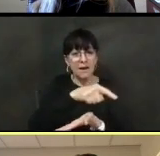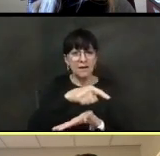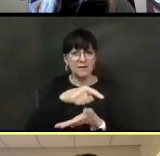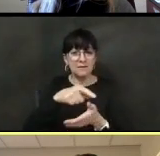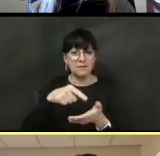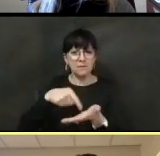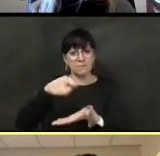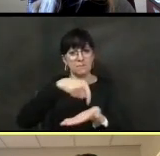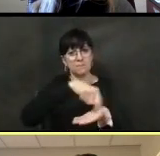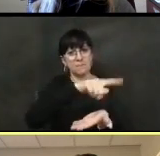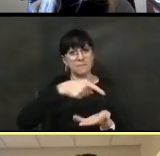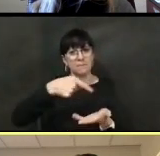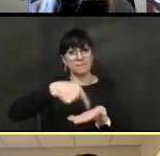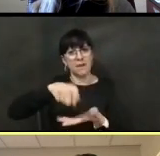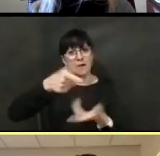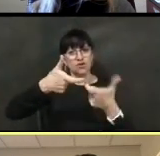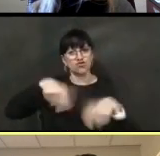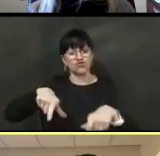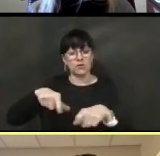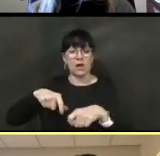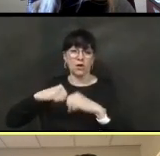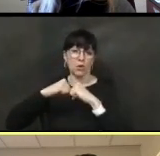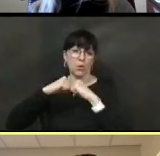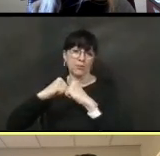these things, we have a website,